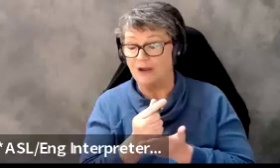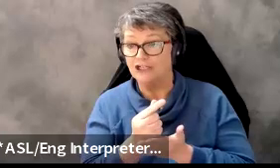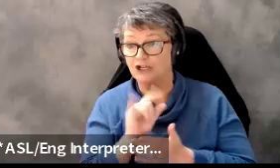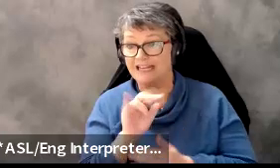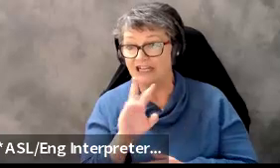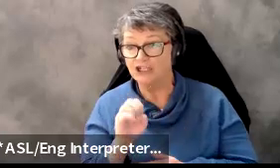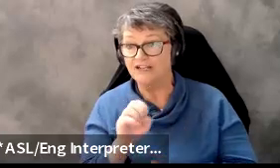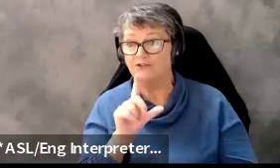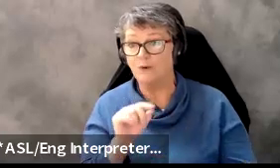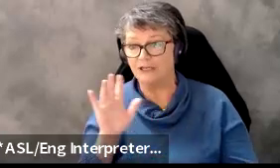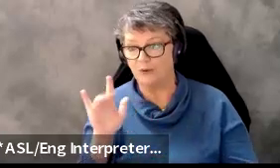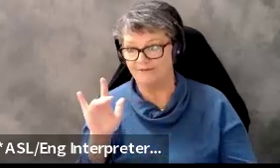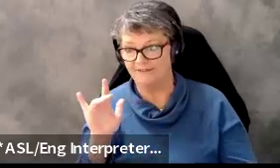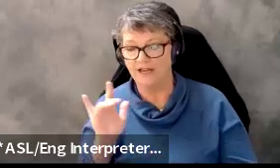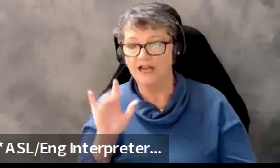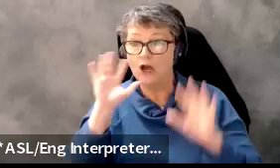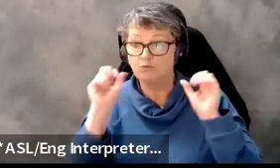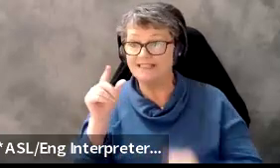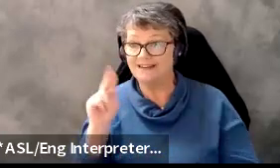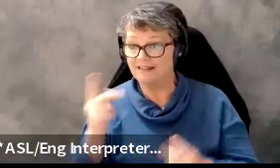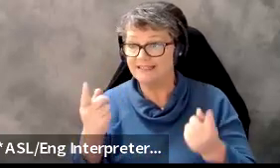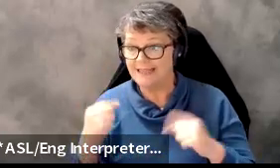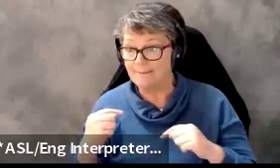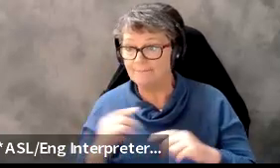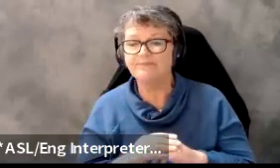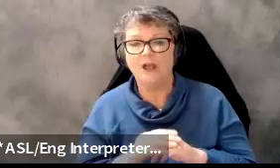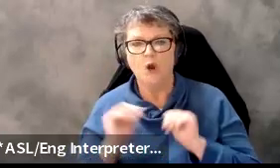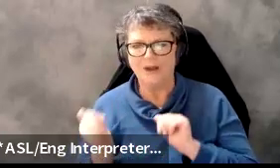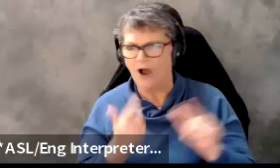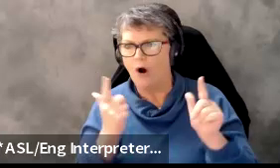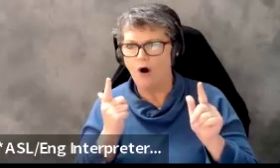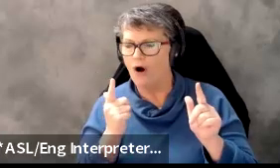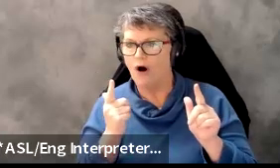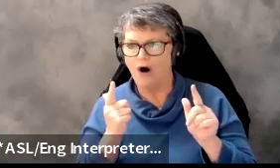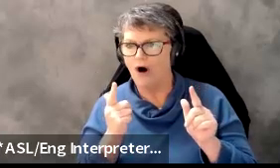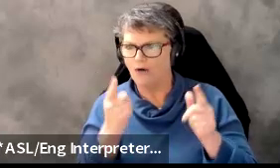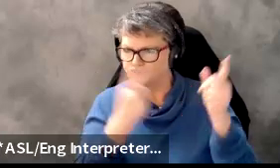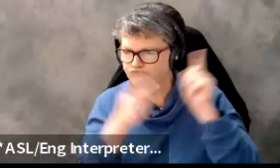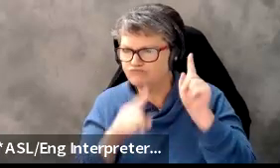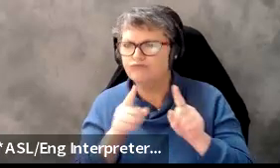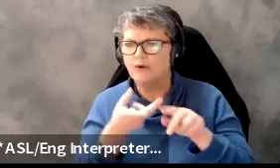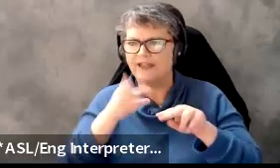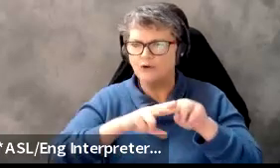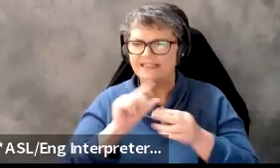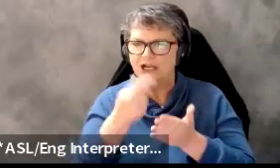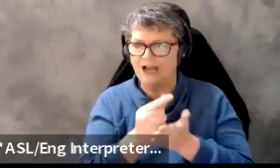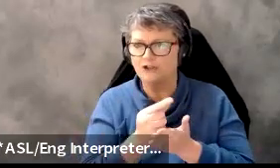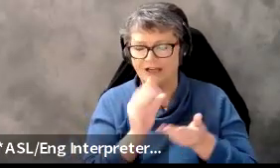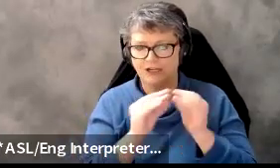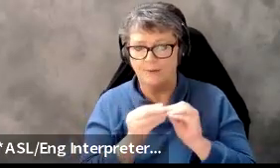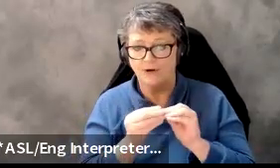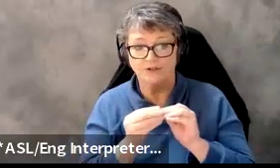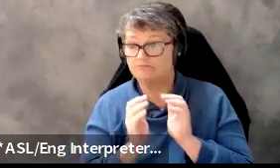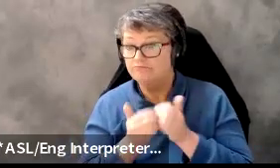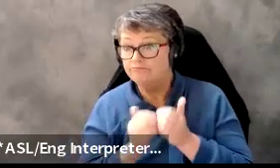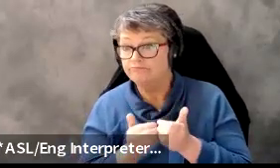Initiative 2025. President Nelson came. We all got on board with increasing our graduation rates. And to do that,